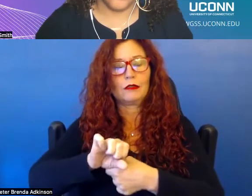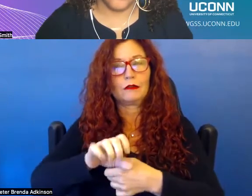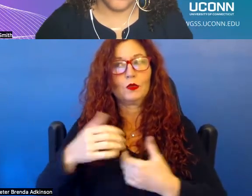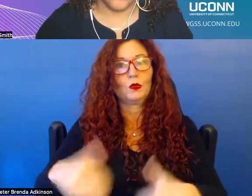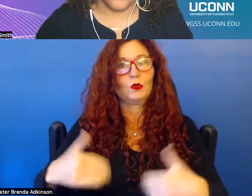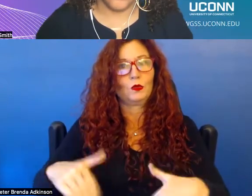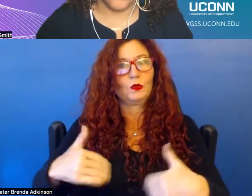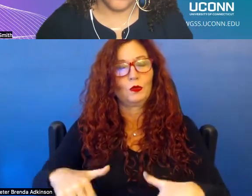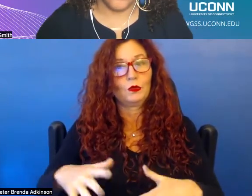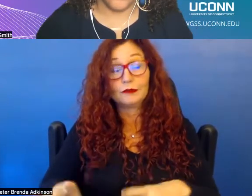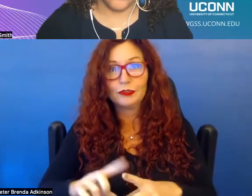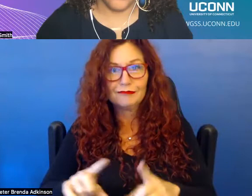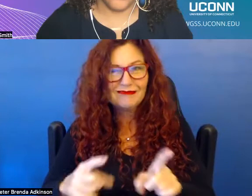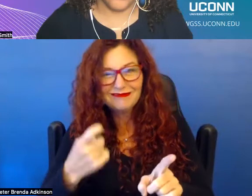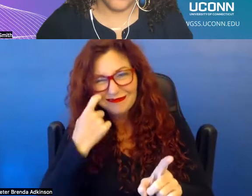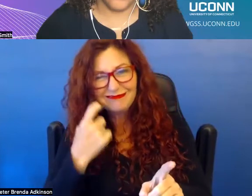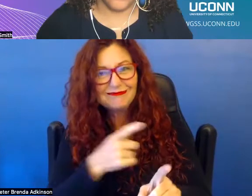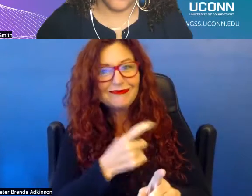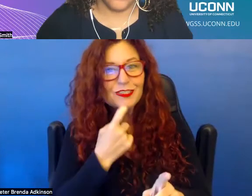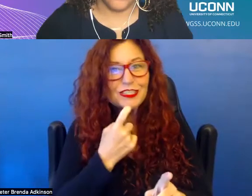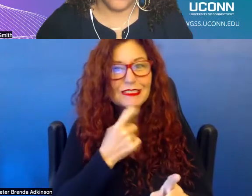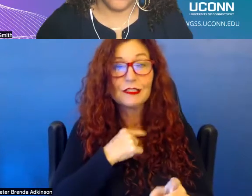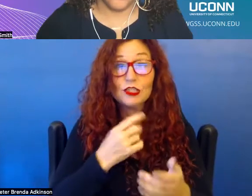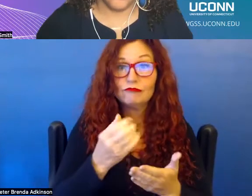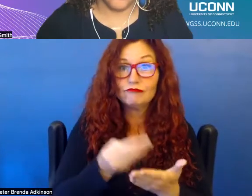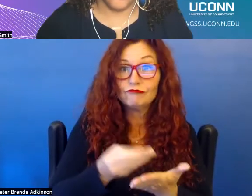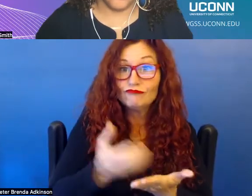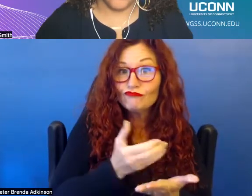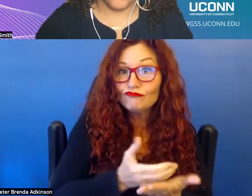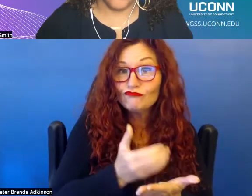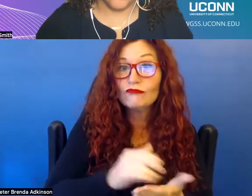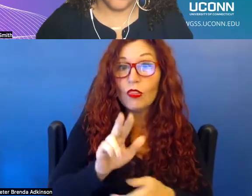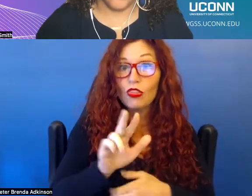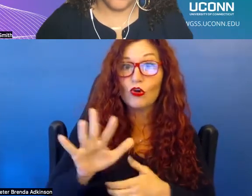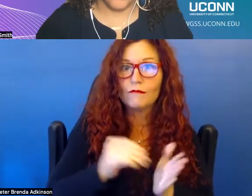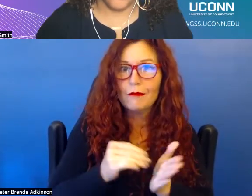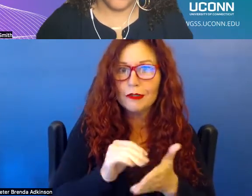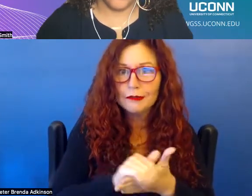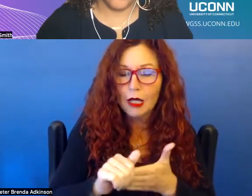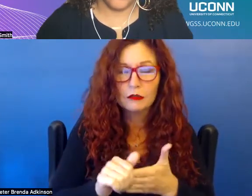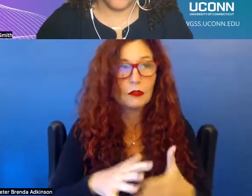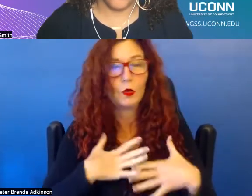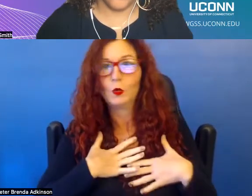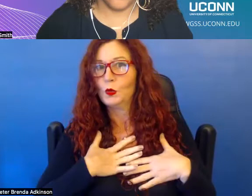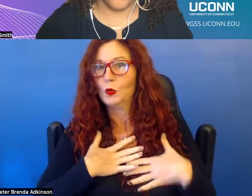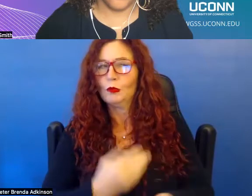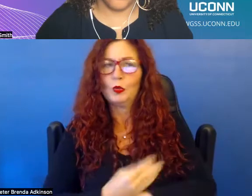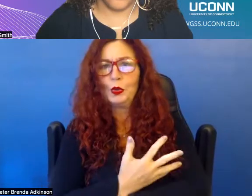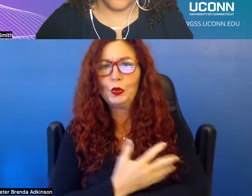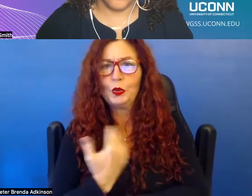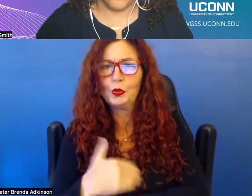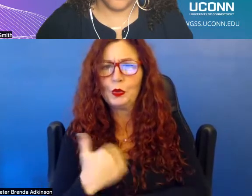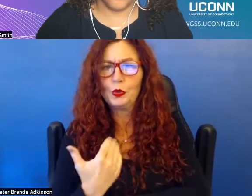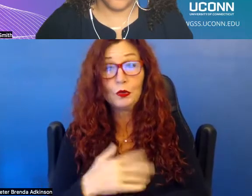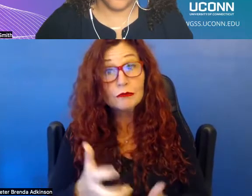that Joanne raised, because it's just like just seeing the power of time and working and staying in the trenches such as